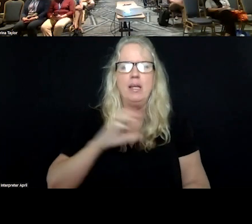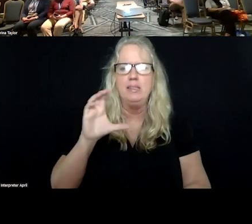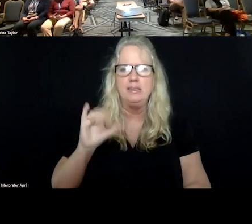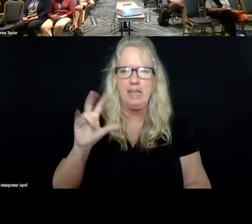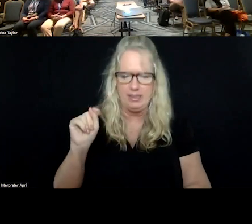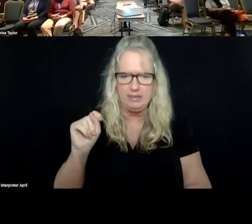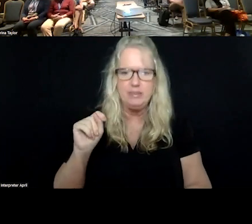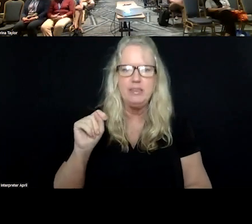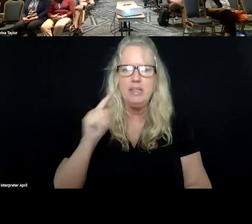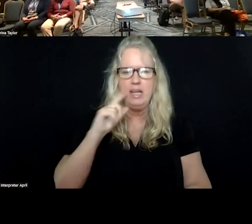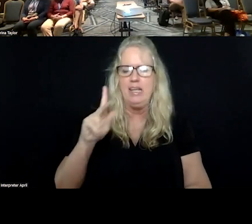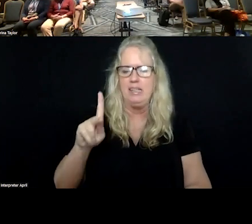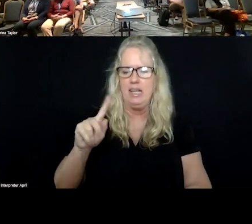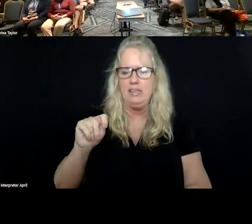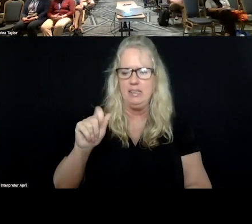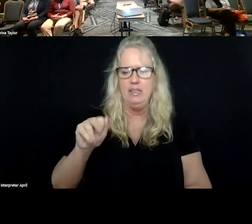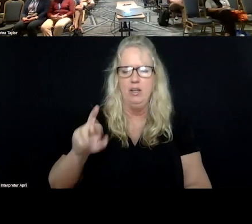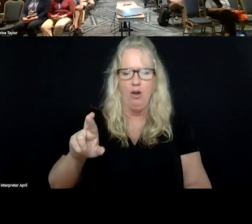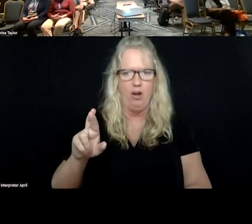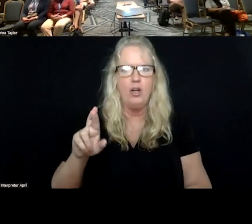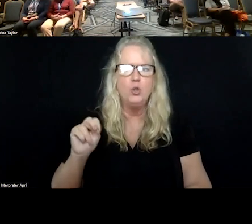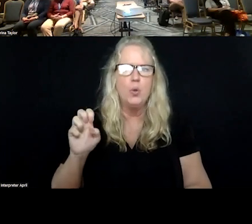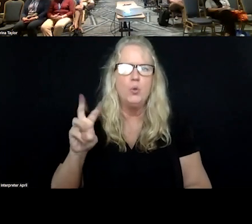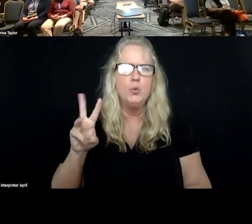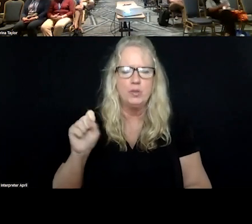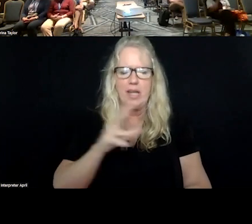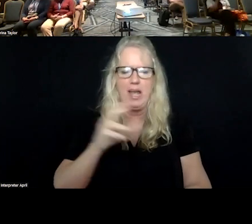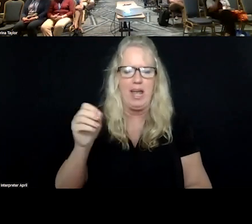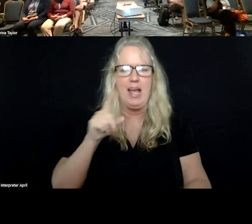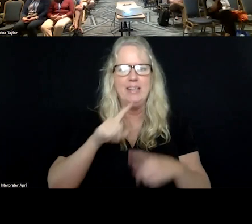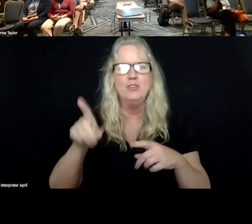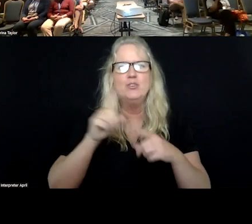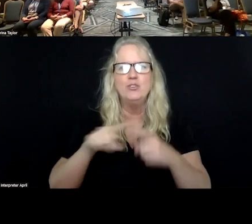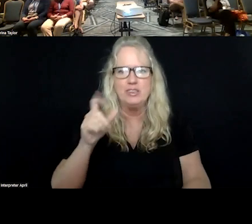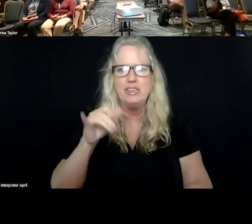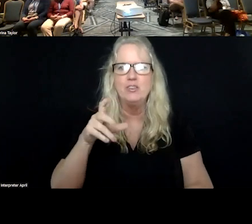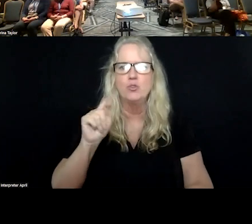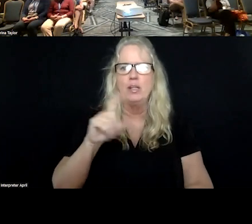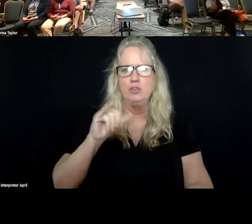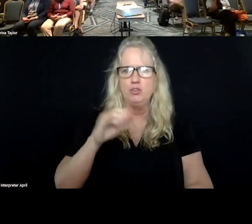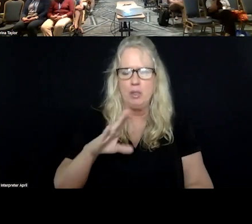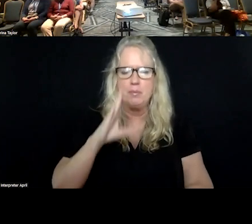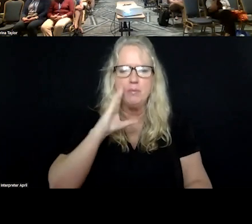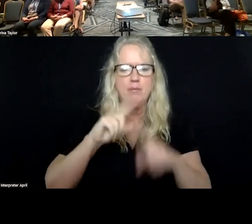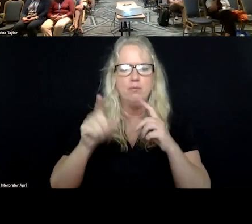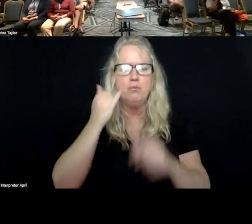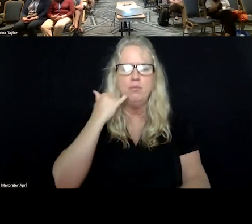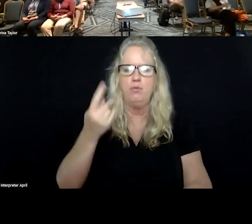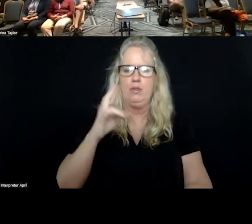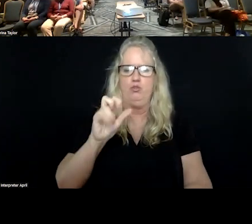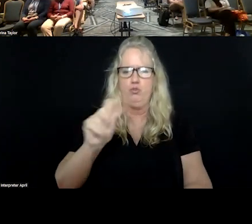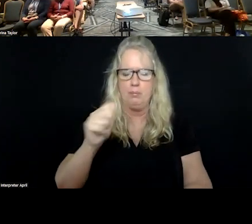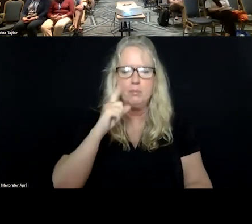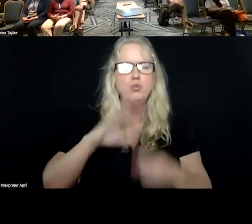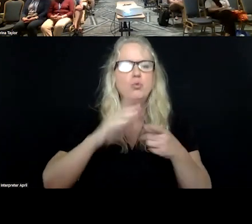by KTAR News. And she is a Crisis Jams go-to for the trivia Phone a